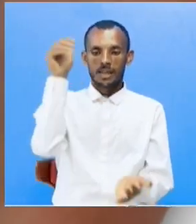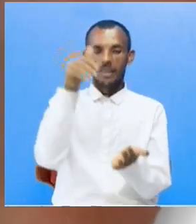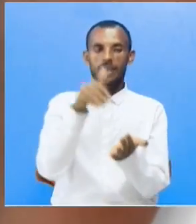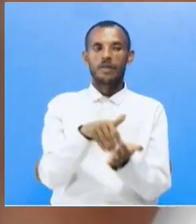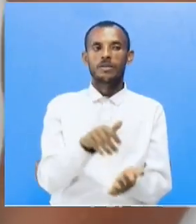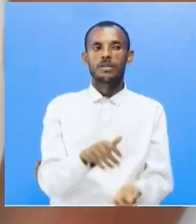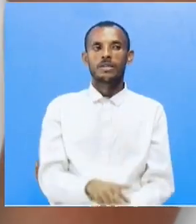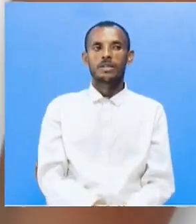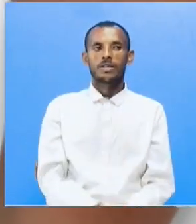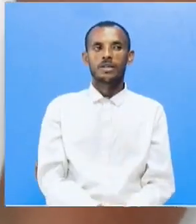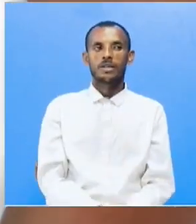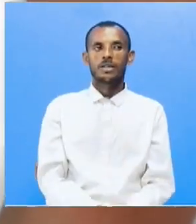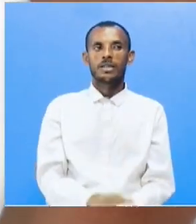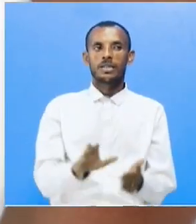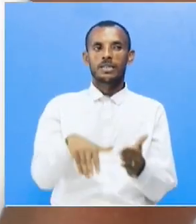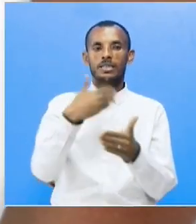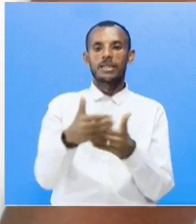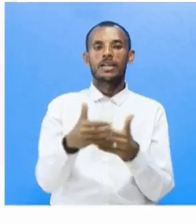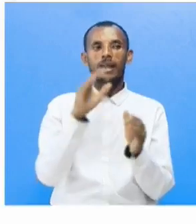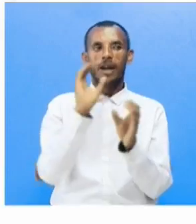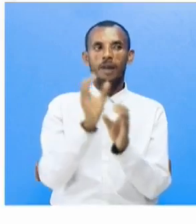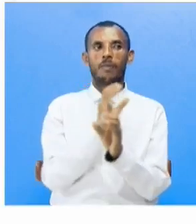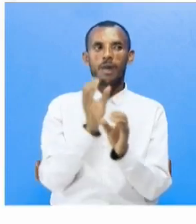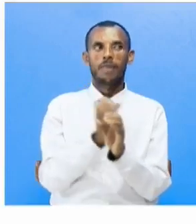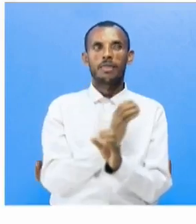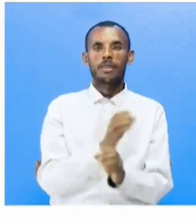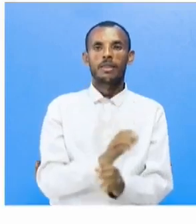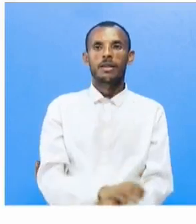33,000. Then calculate